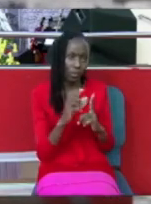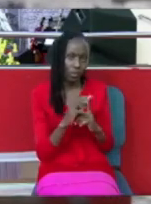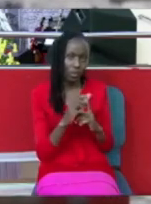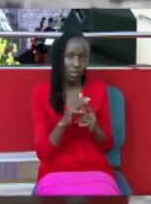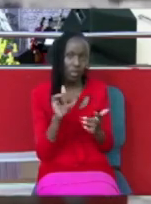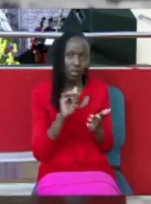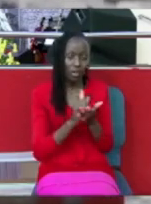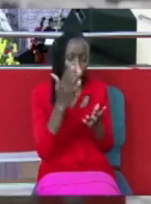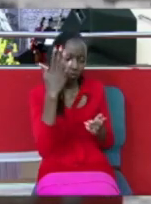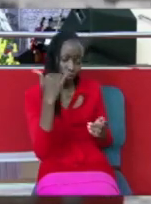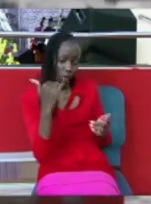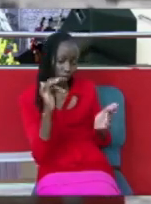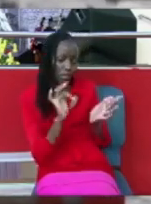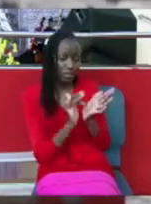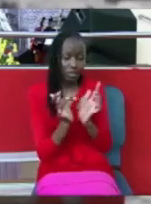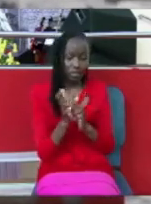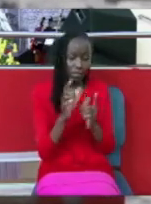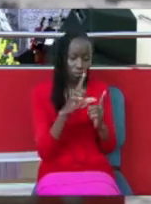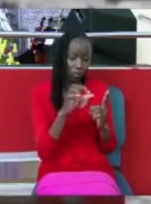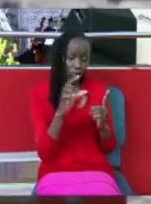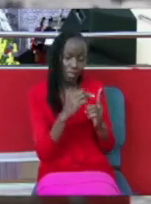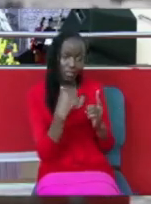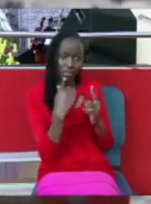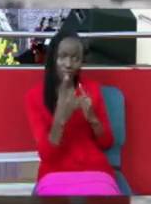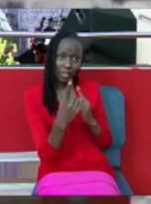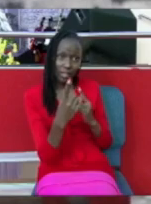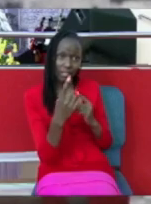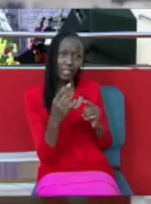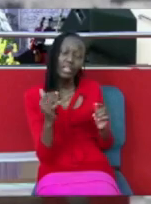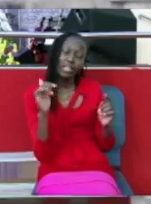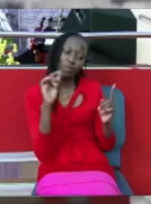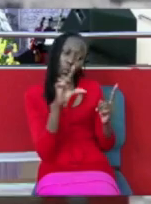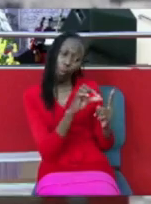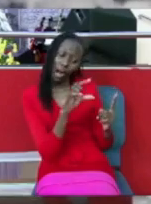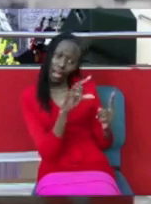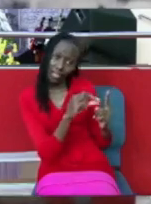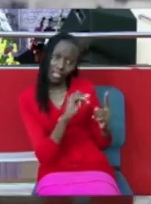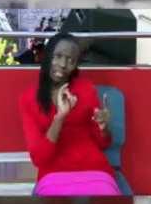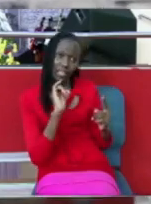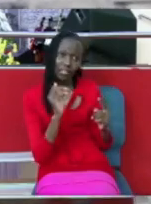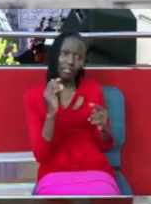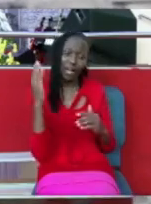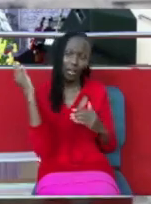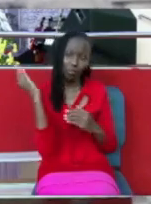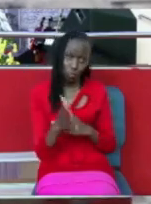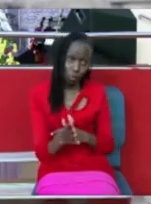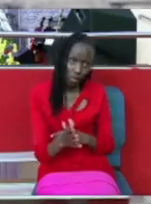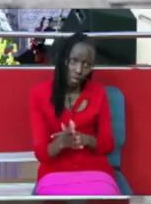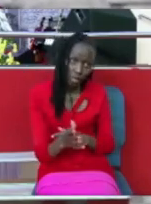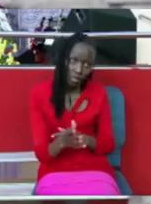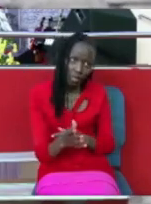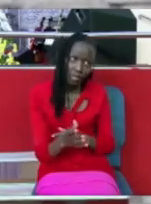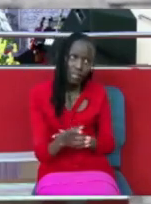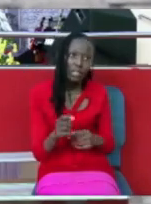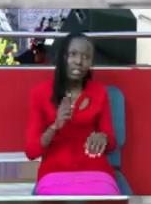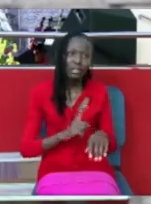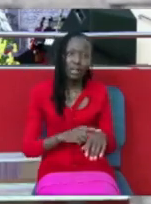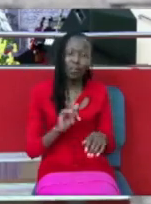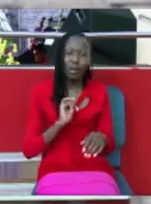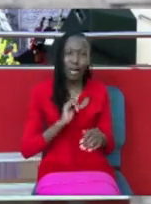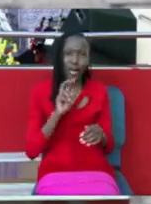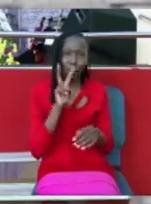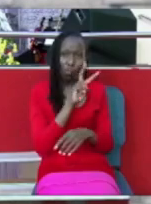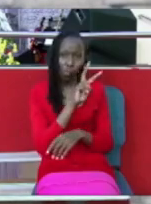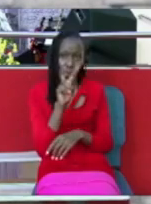says that the word is a sword. Kwamba neno ni upanga. Like now when I scan through this,